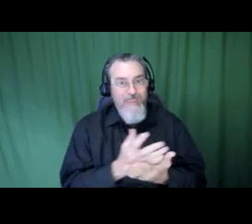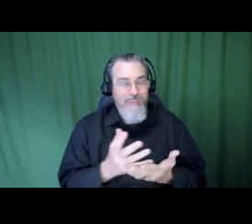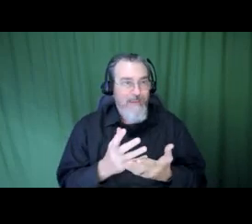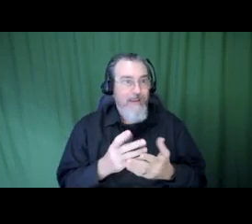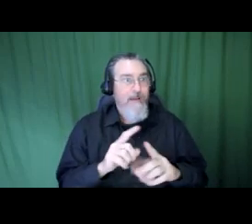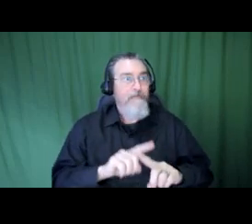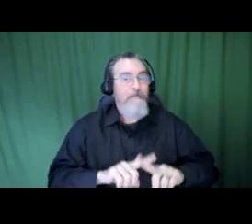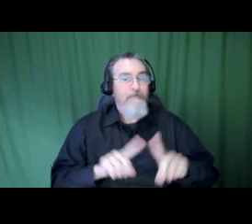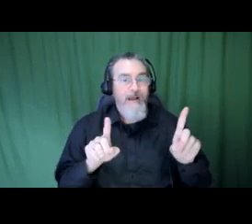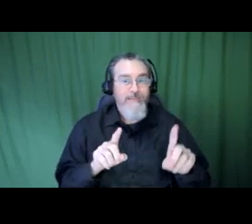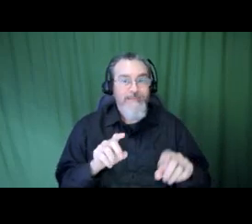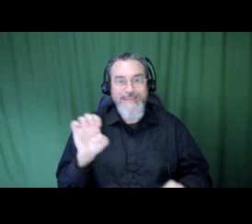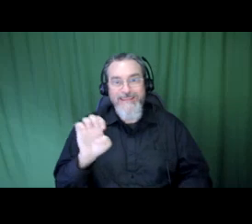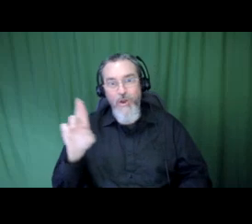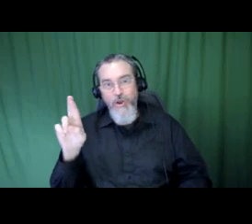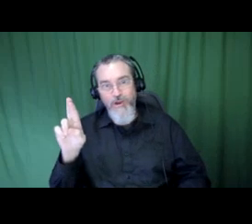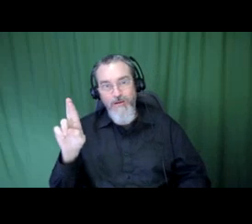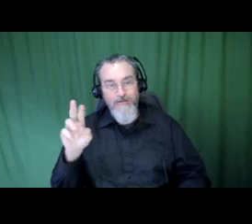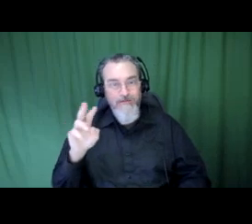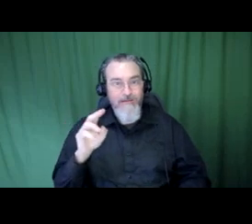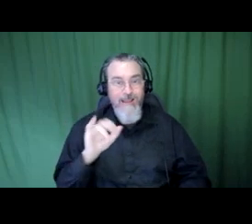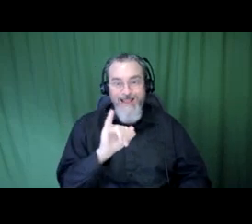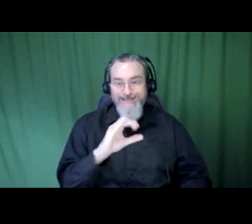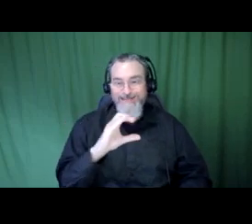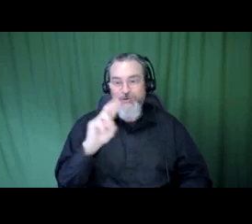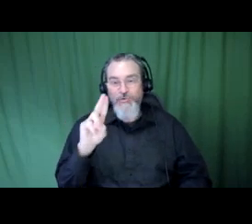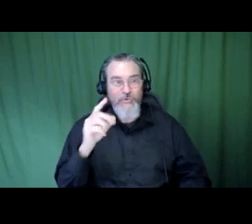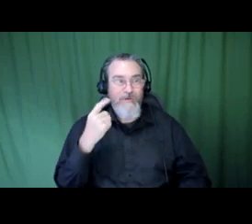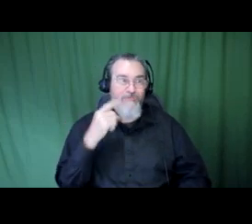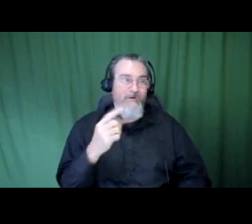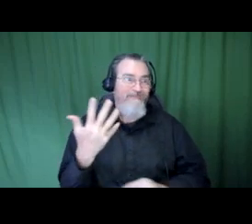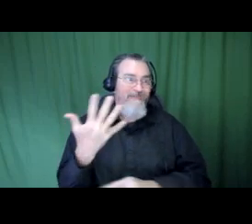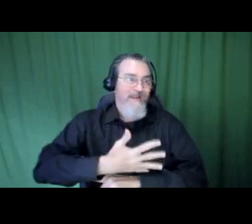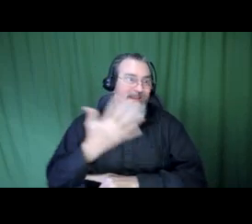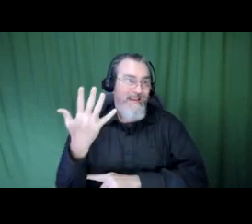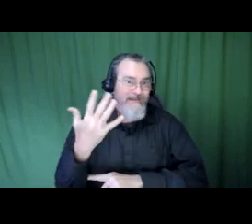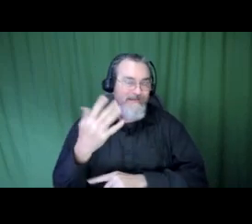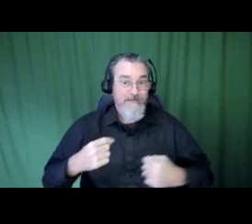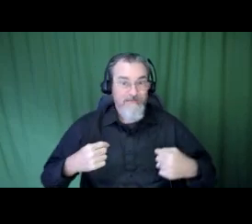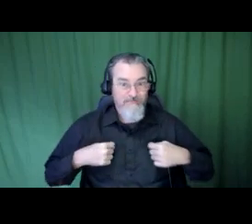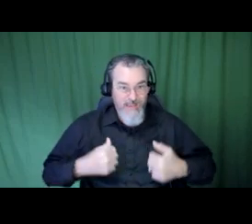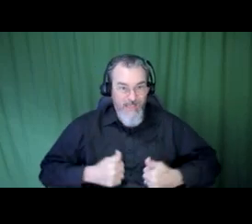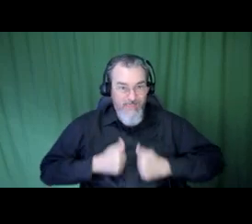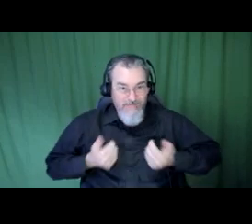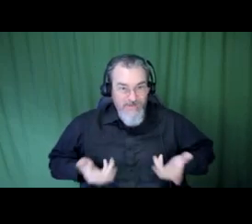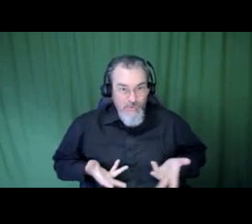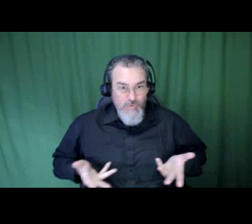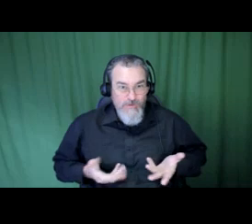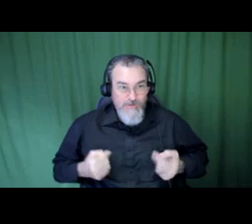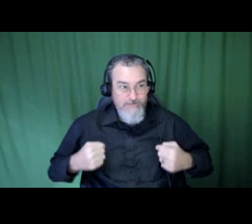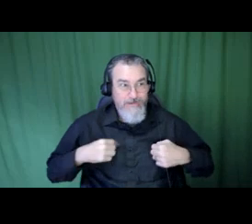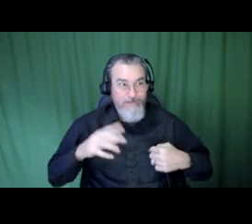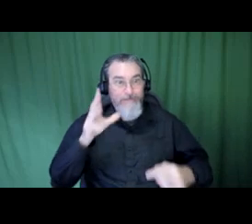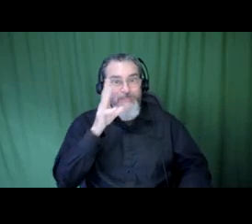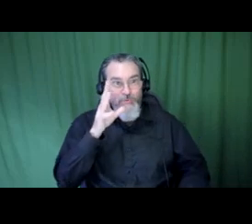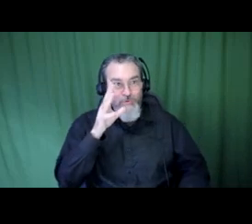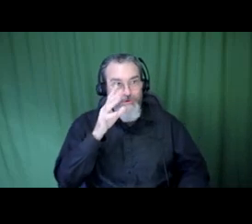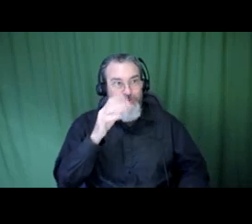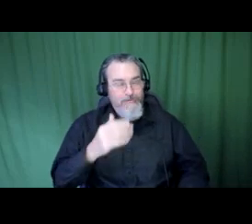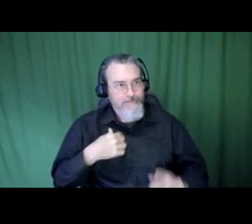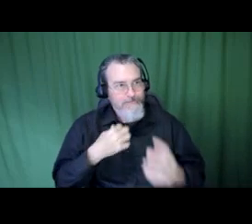for 5 days. As a resident, as a mother, as somebody who cares about their